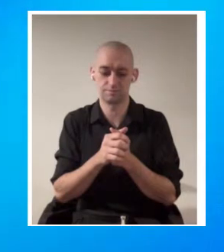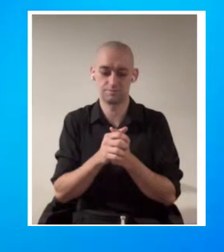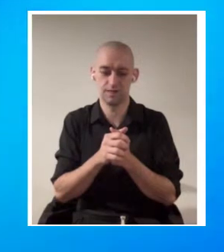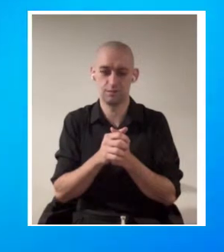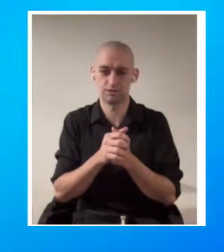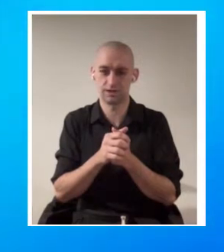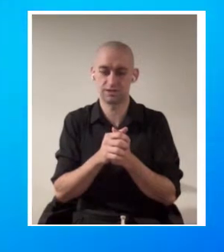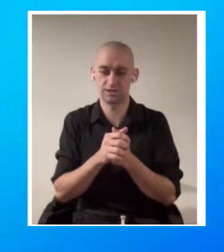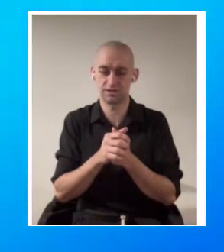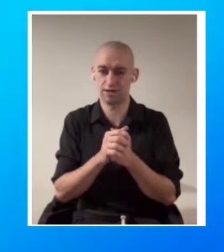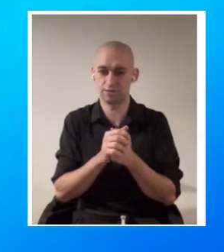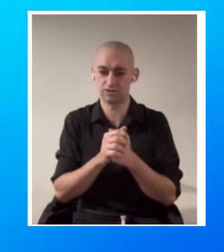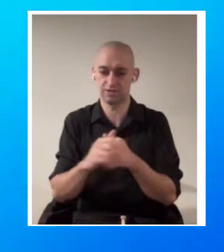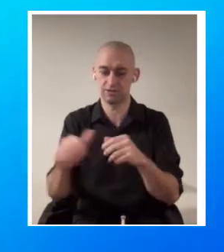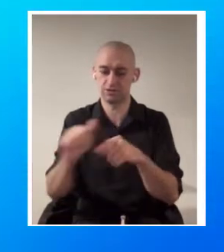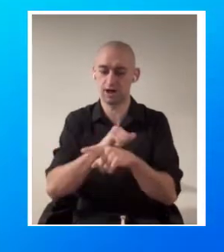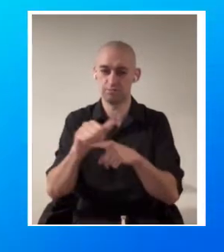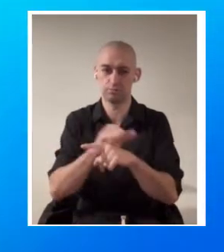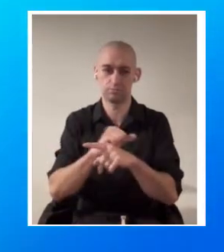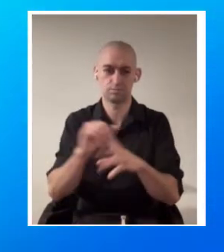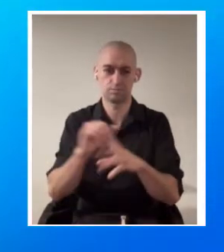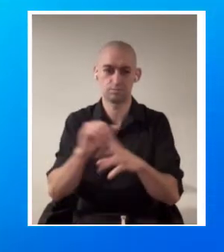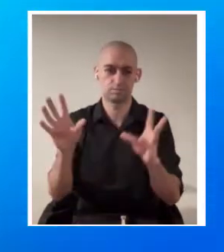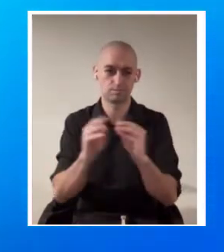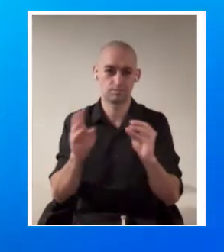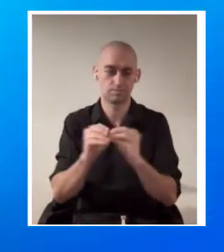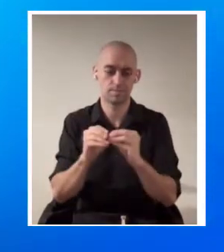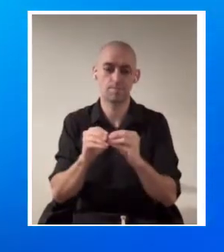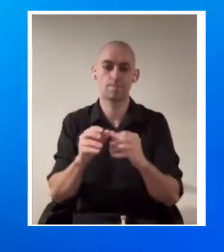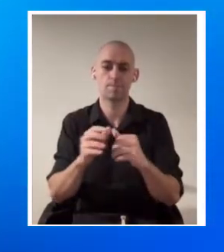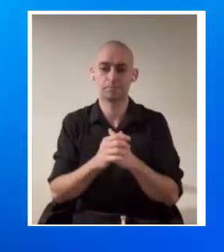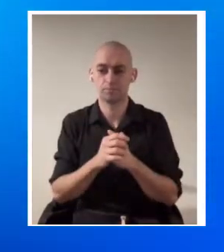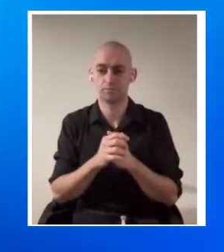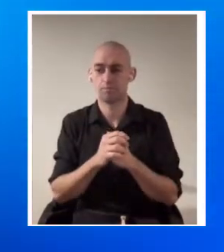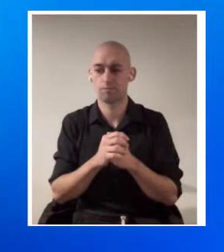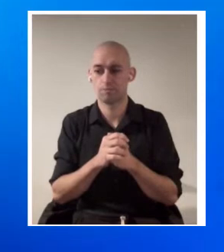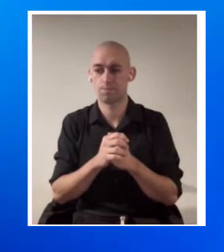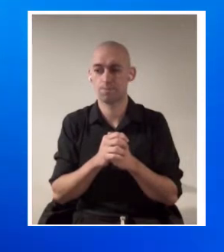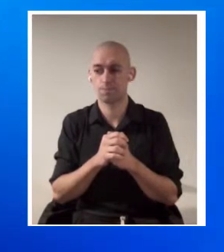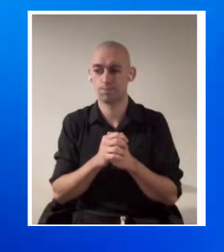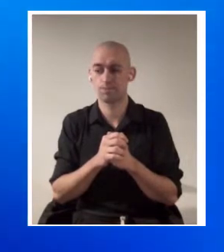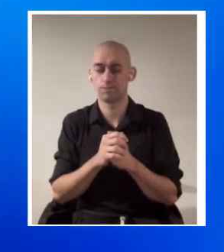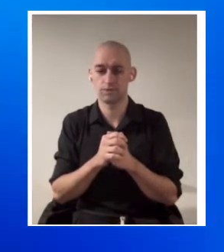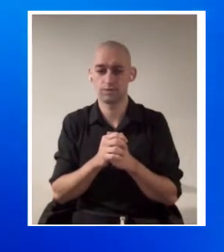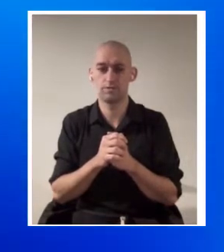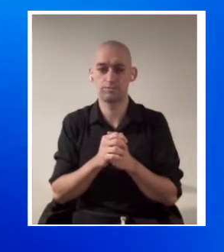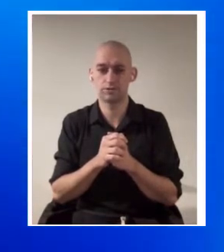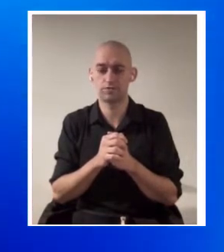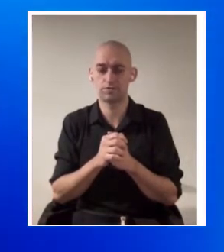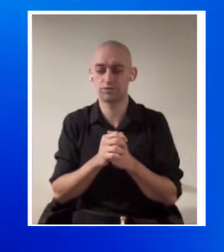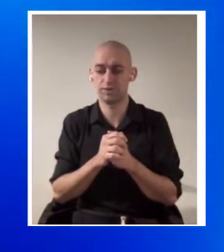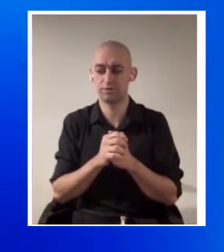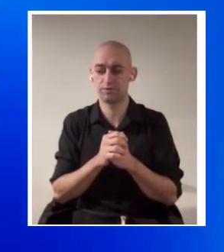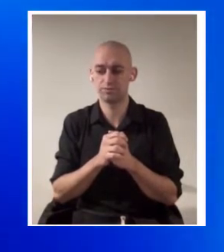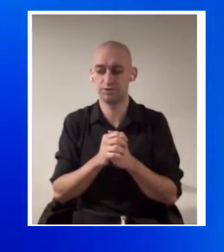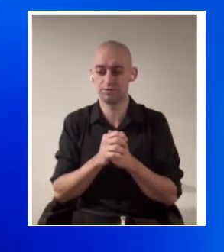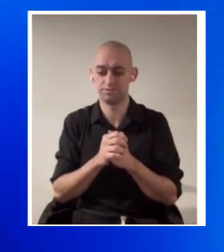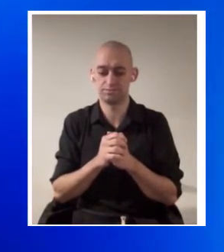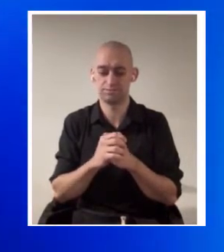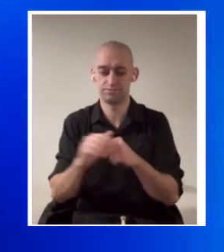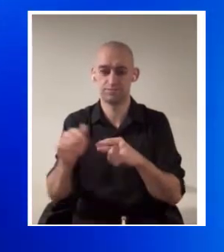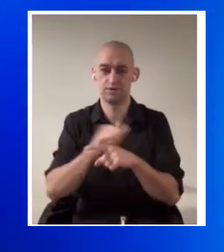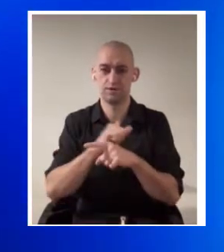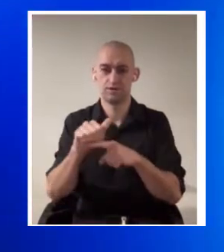So that was it on my end. I just wanted to make sure that we circle or mark where the raffles are